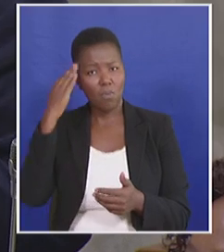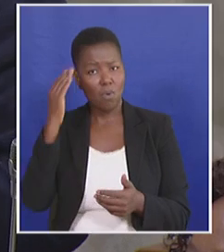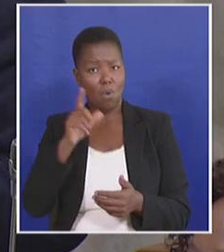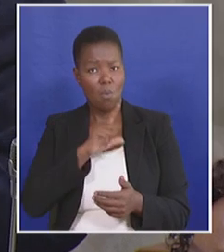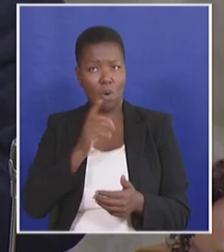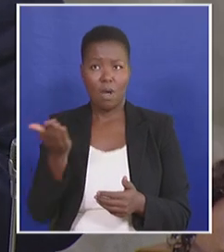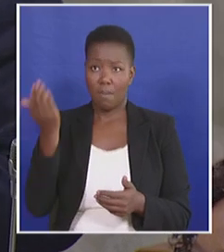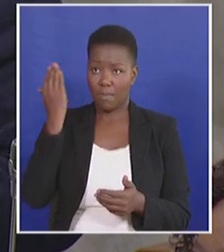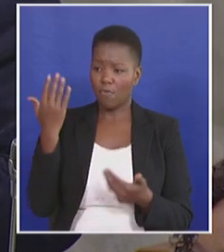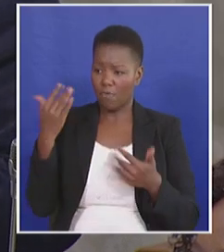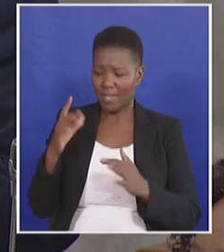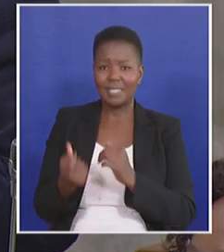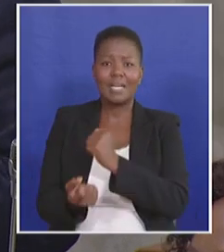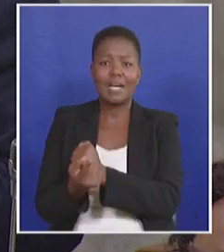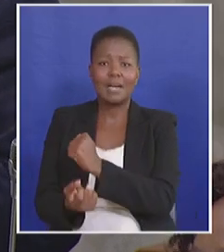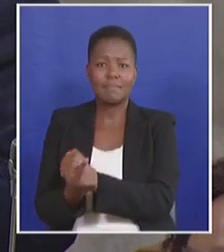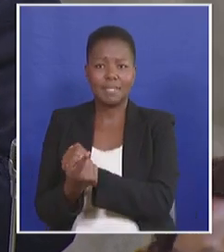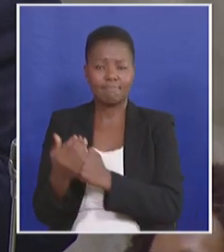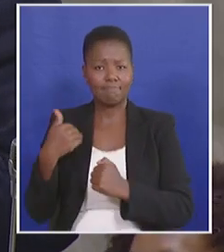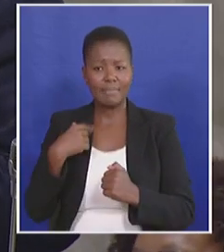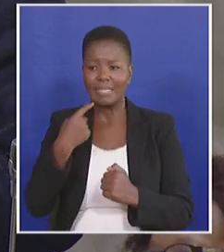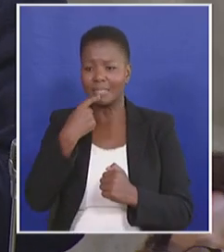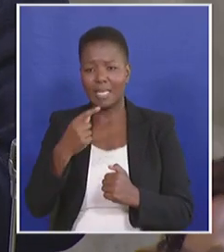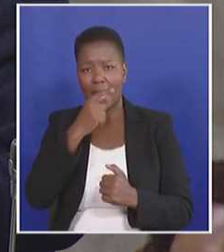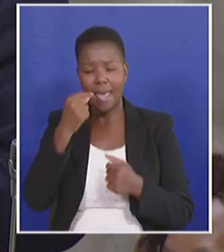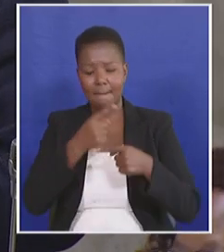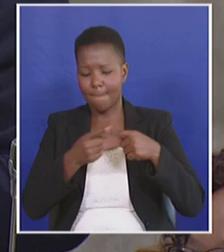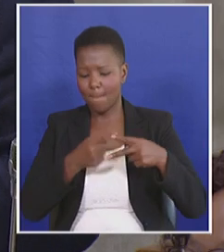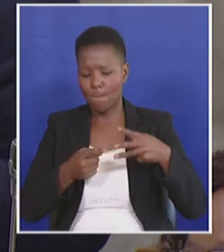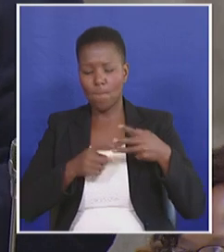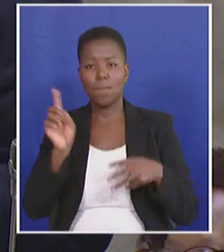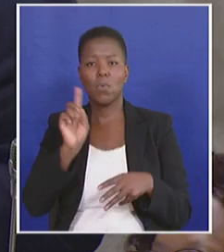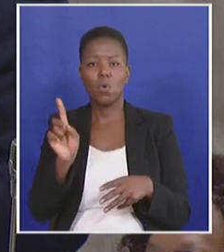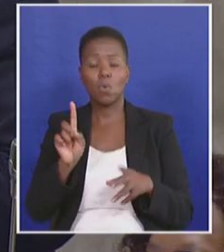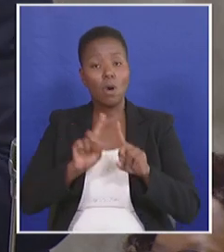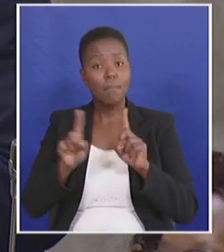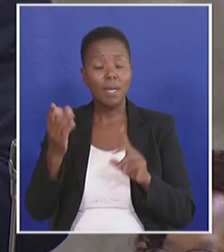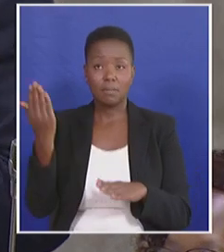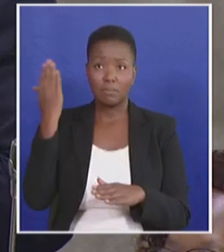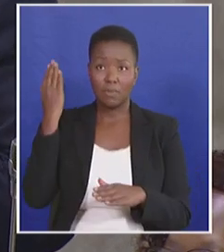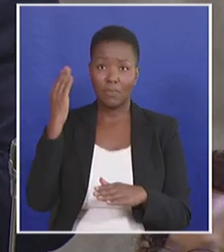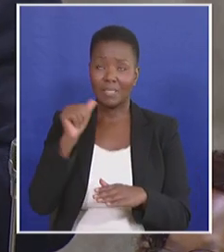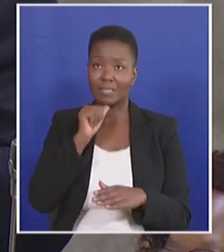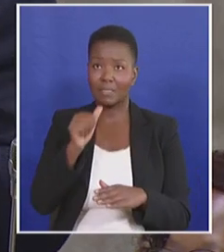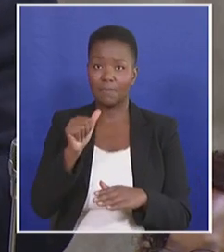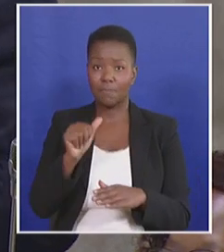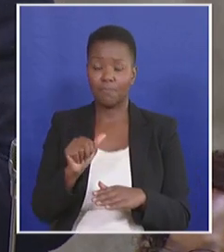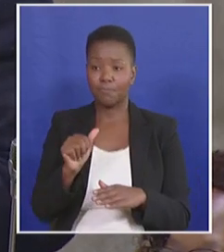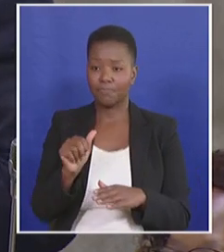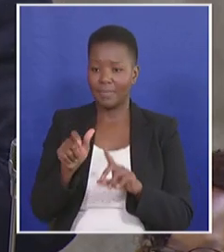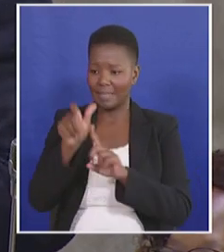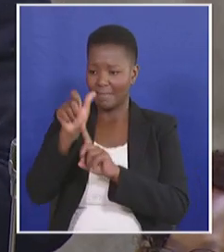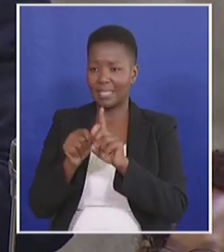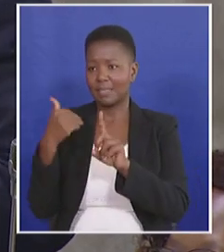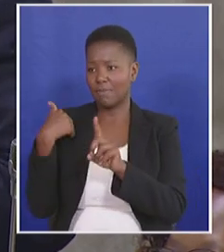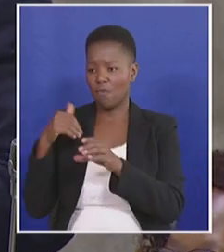going to mention, examples at the moment. But apparently people did slip through the cracks, so